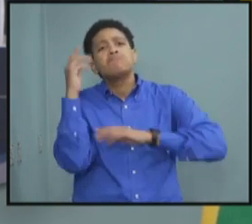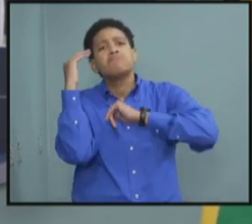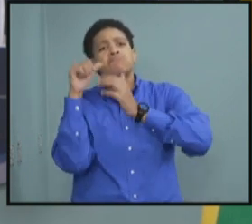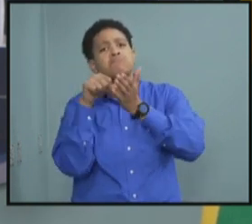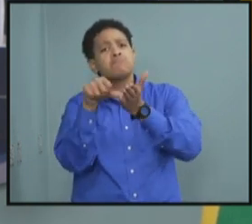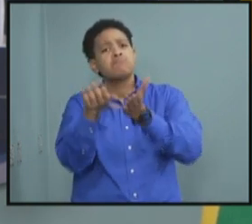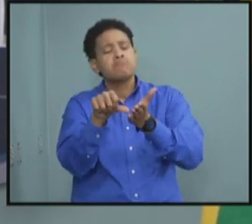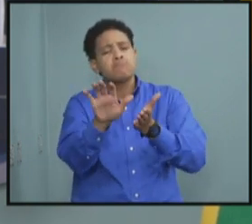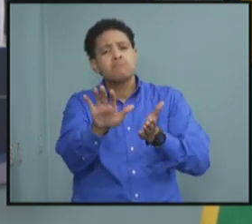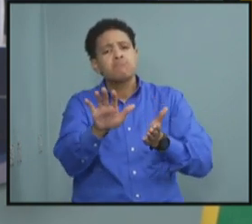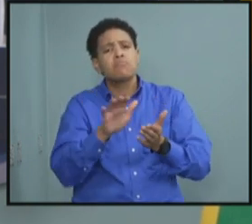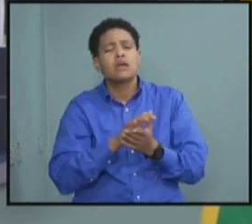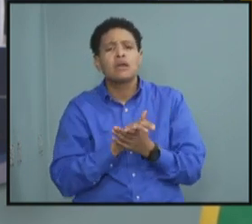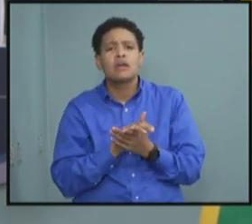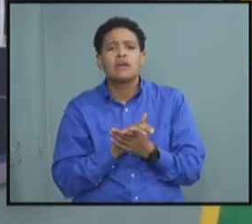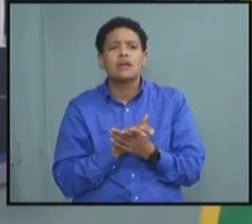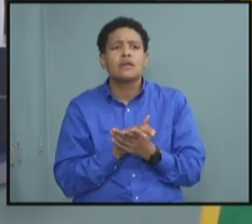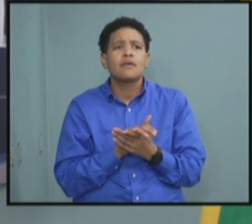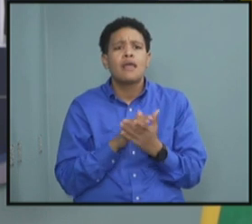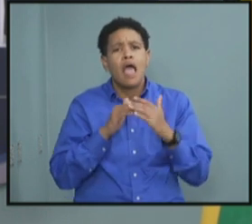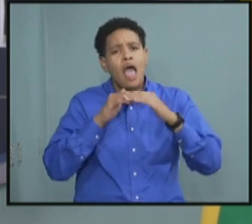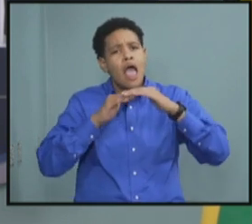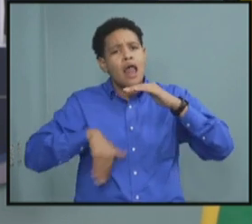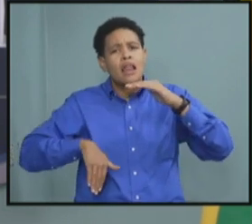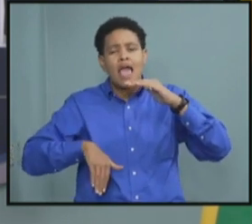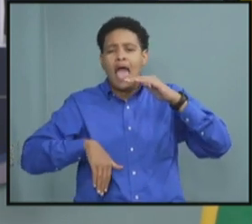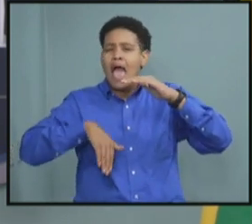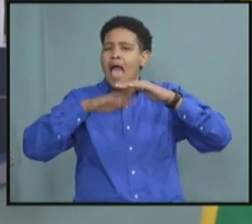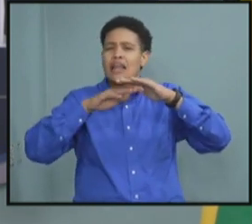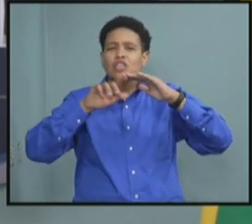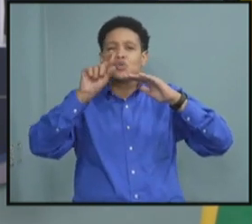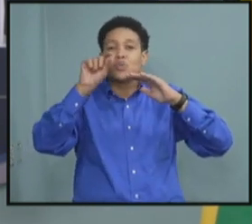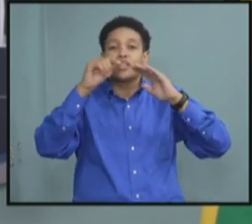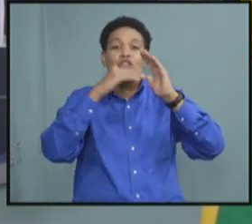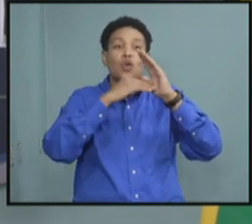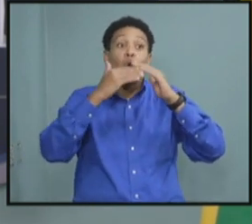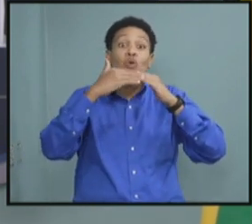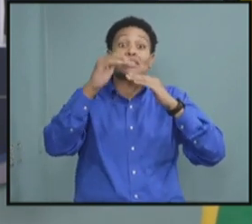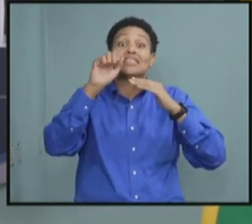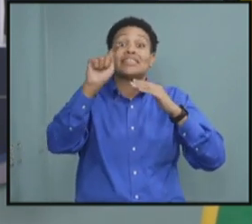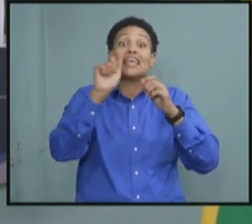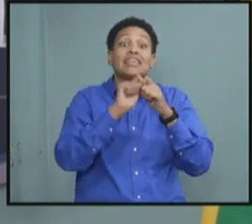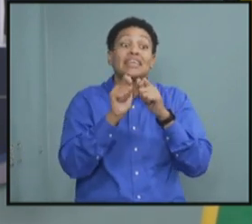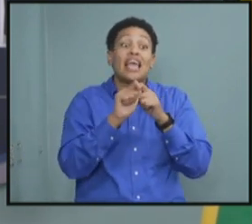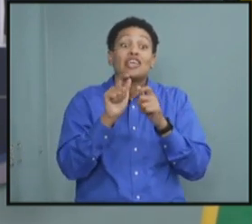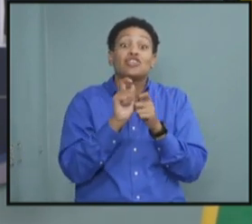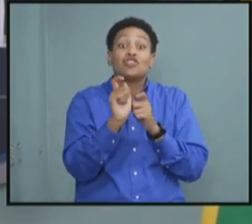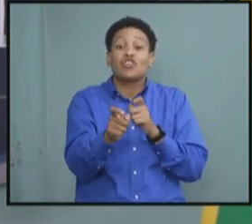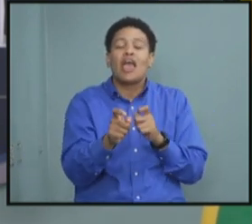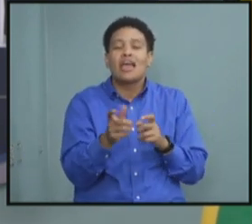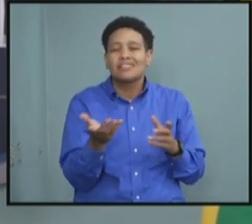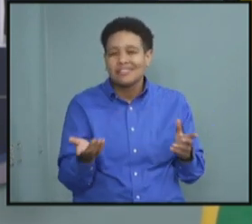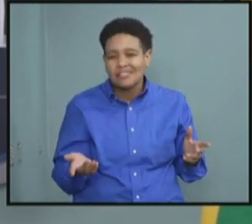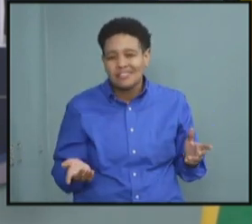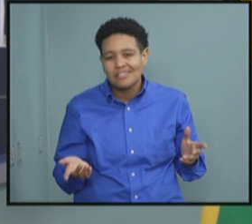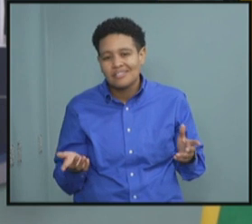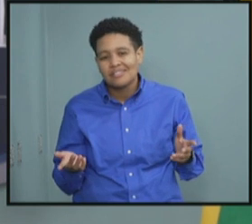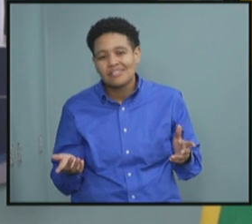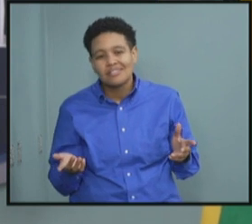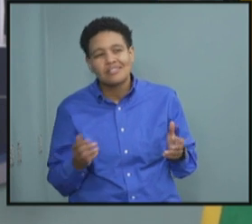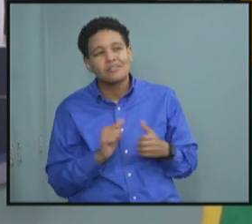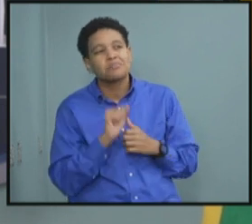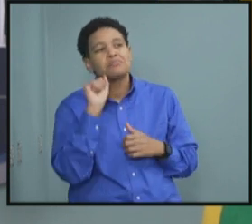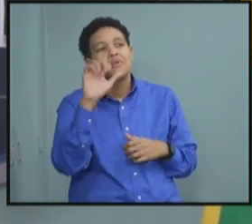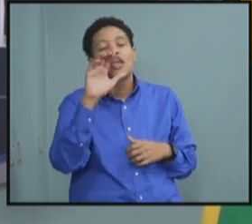payments for at least 20,000 of the set cash grants to be made to